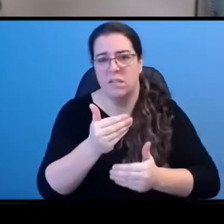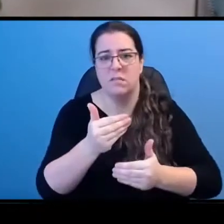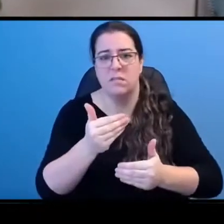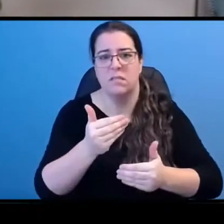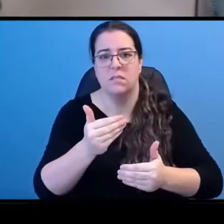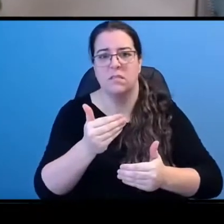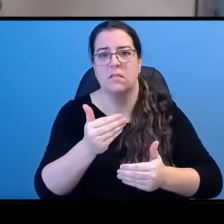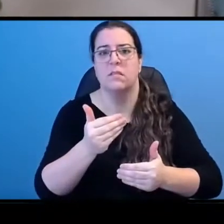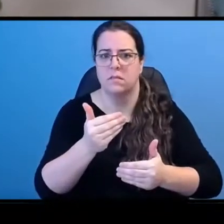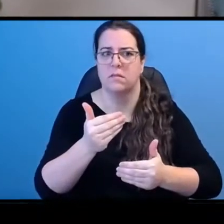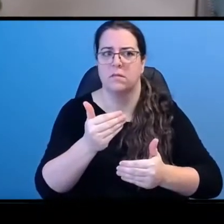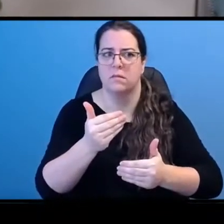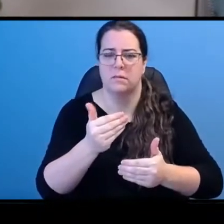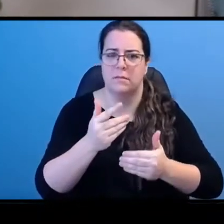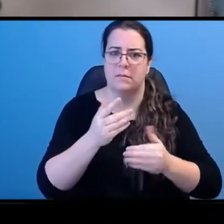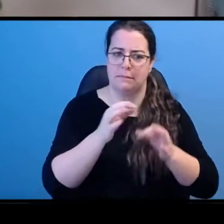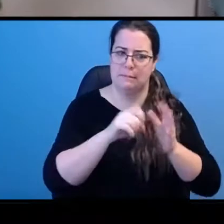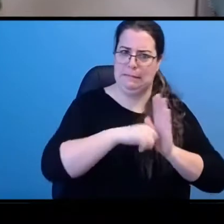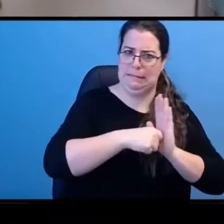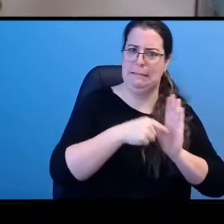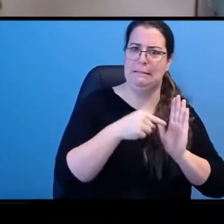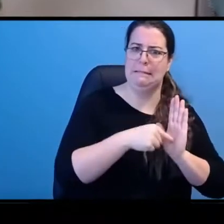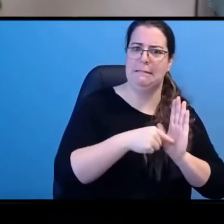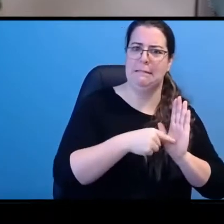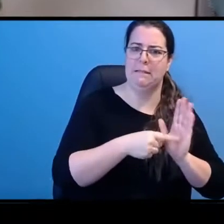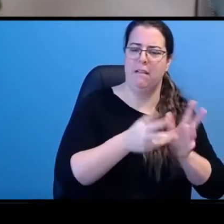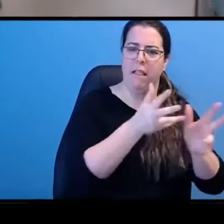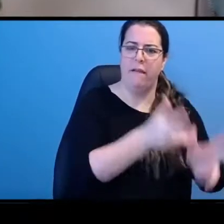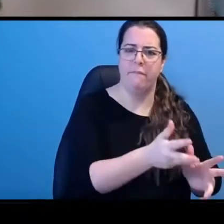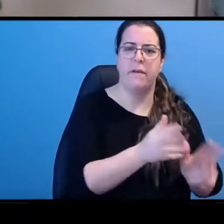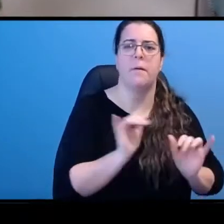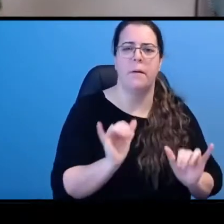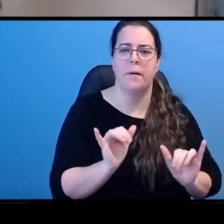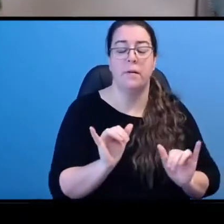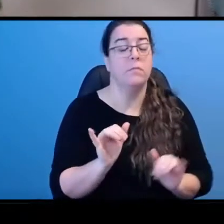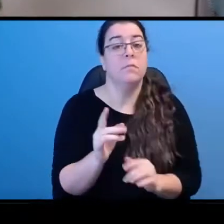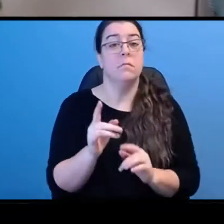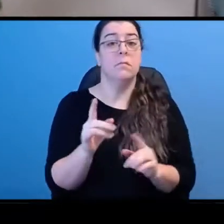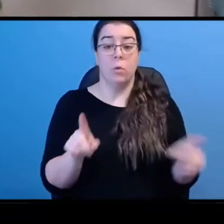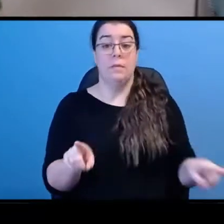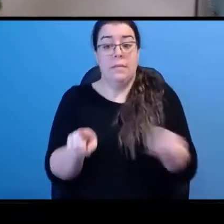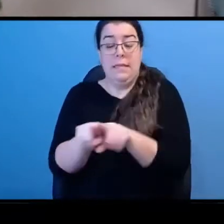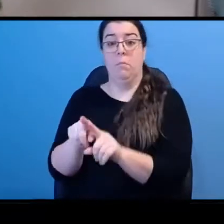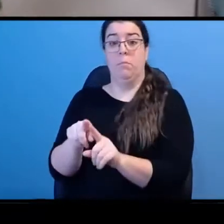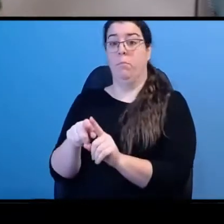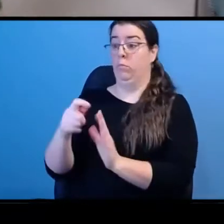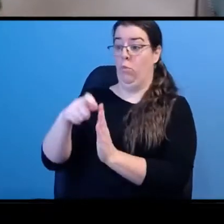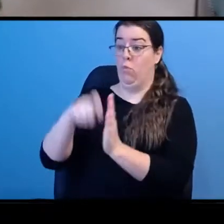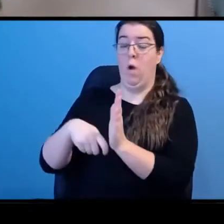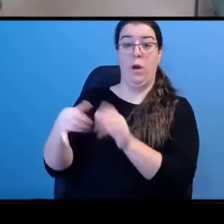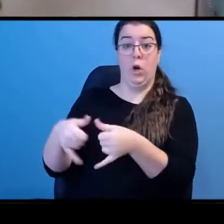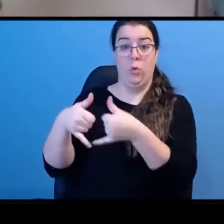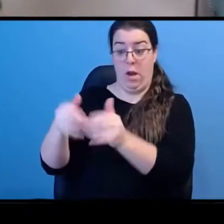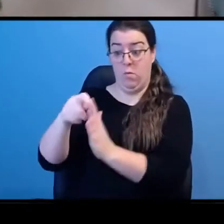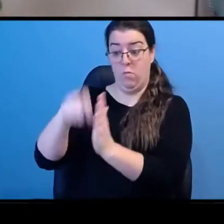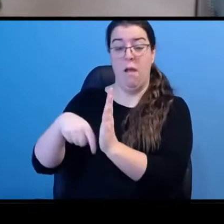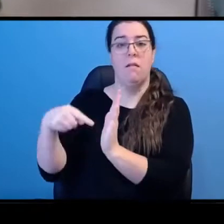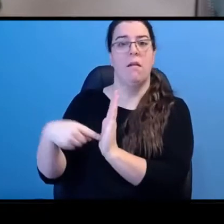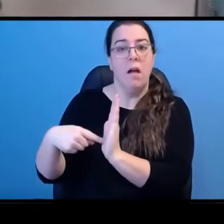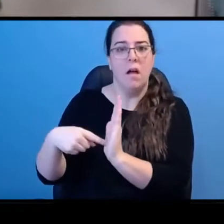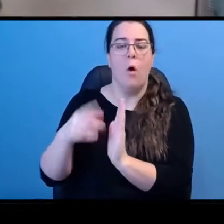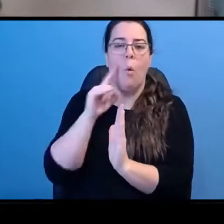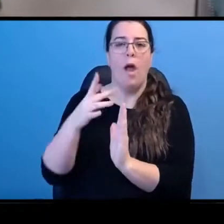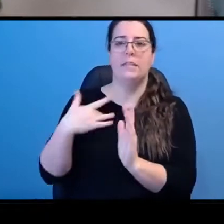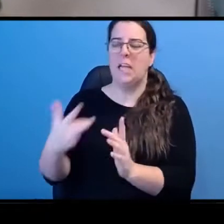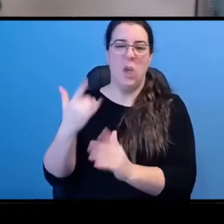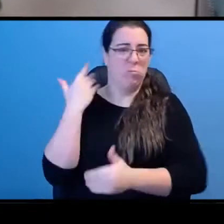I think it's a good metaphor that you can rush into a project, writing it, and then find out after you've put